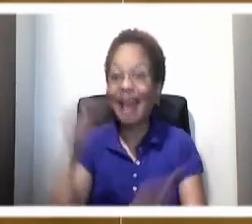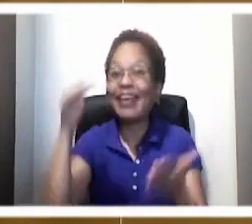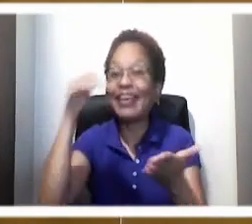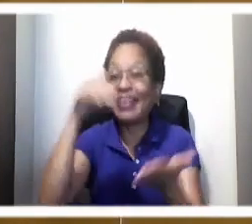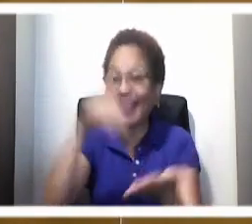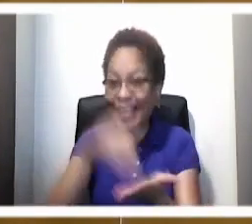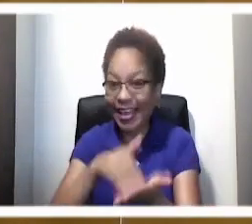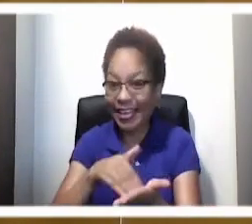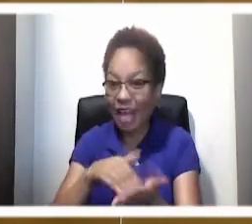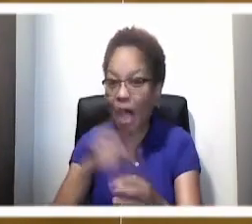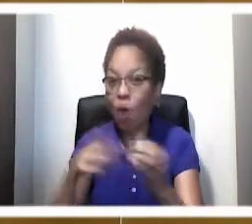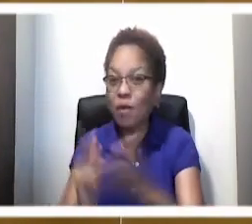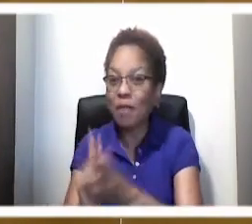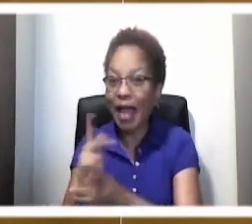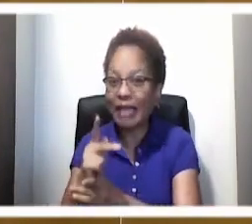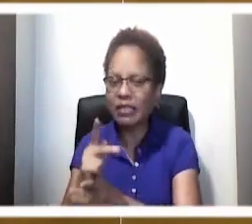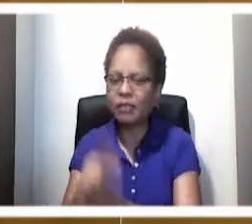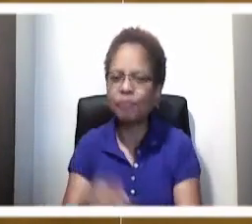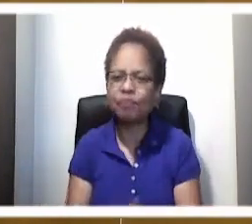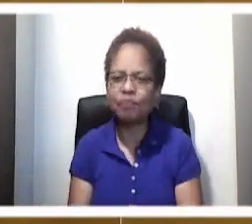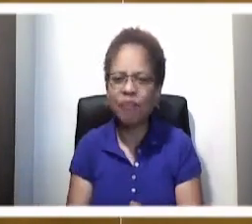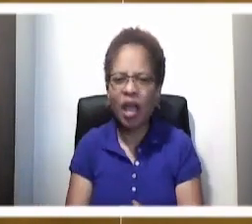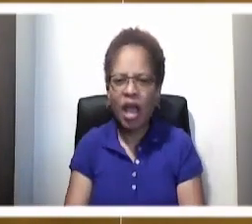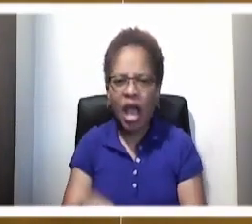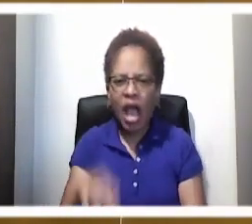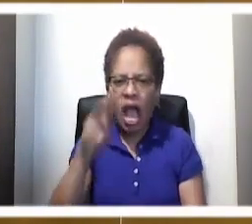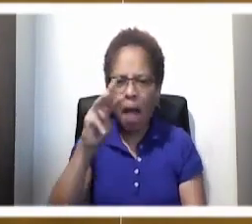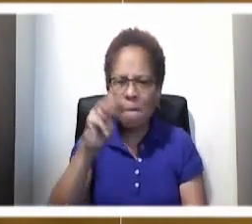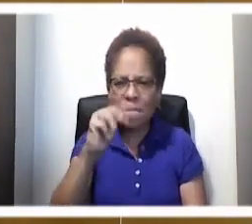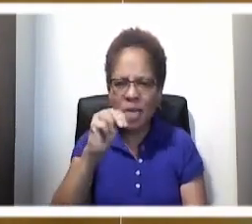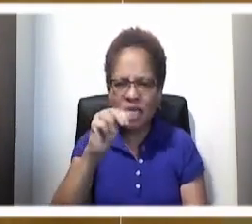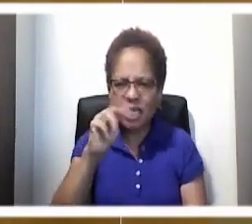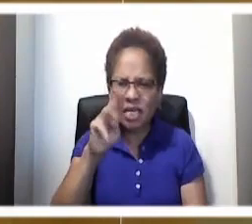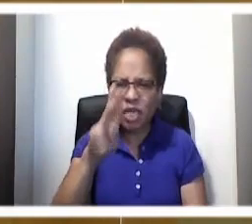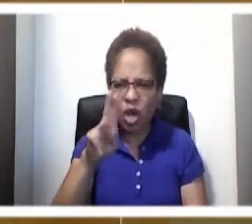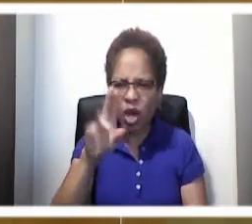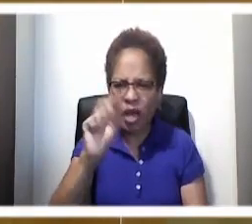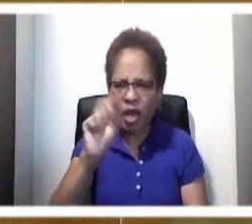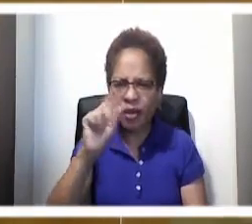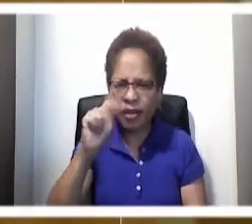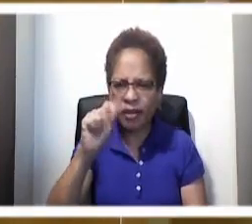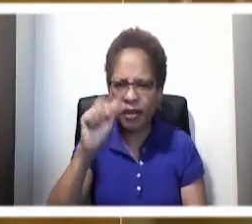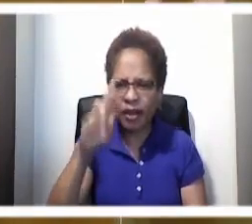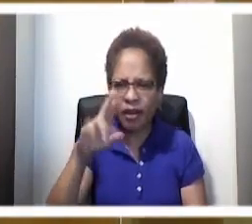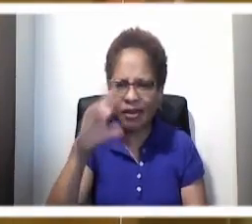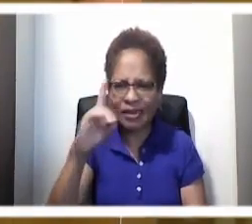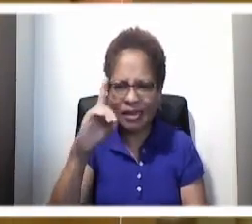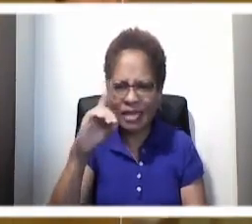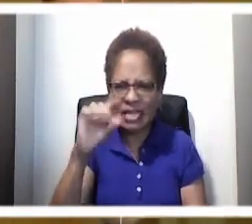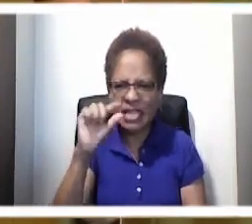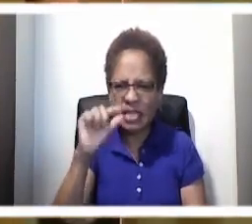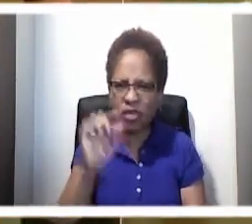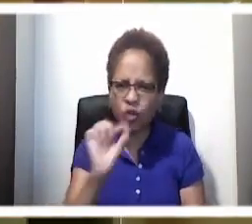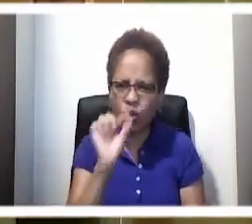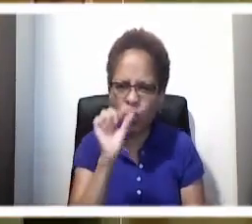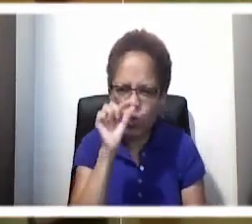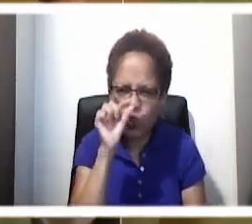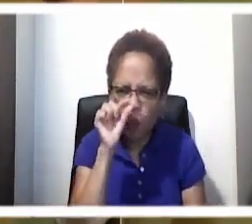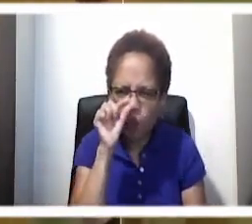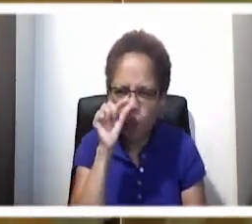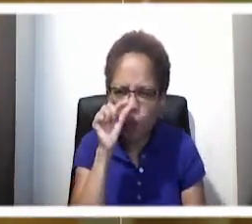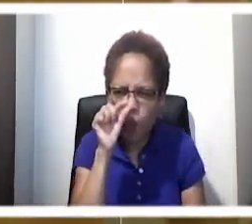mustard seed, one of the tiniest seed that is able to produce a shrub large enough for